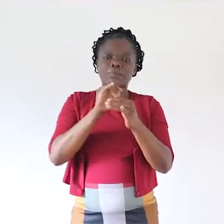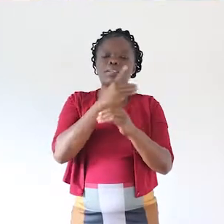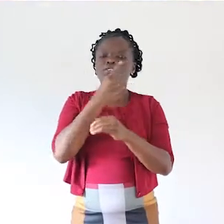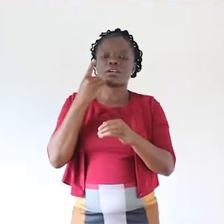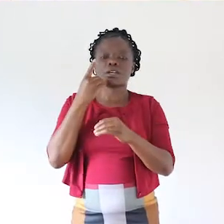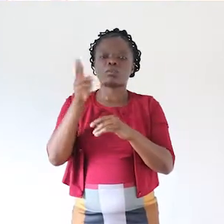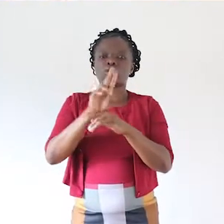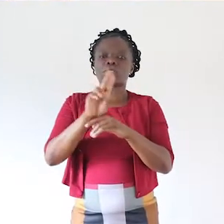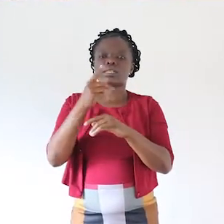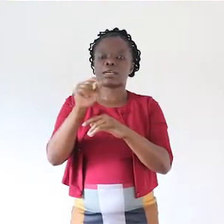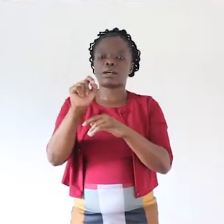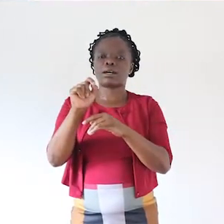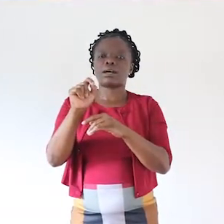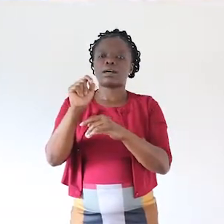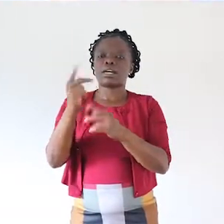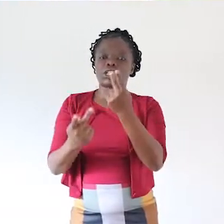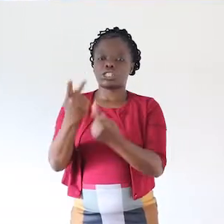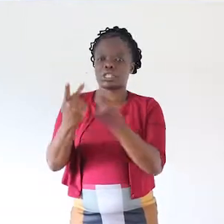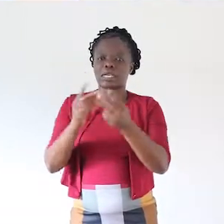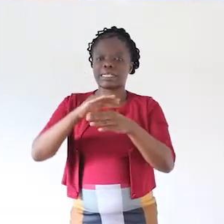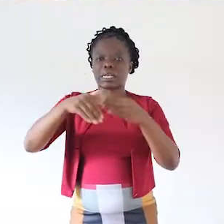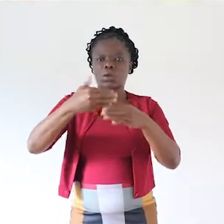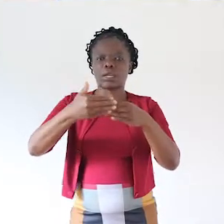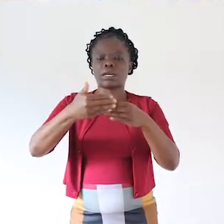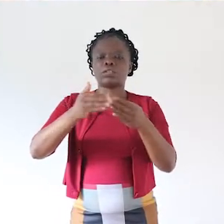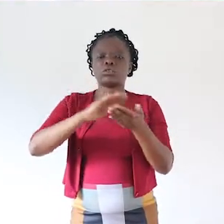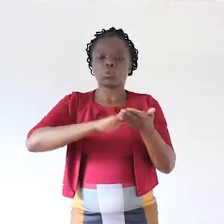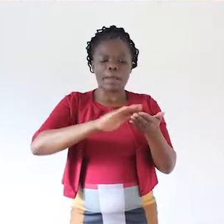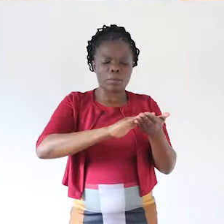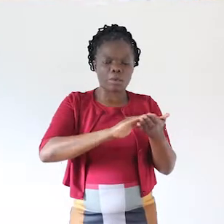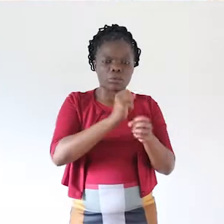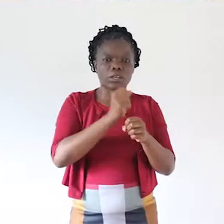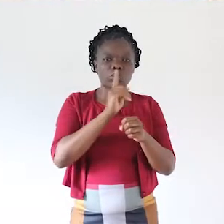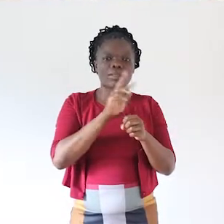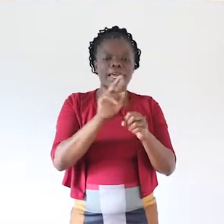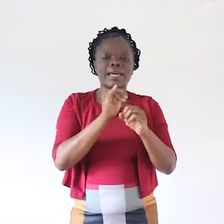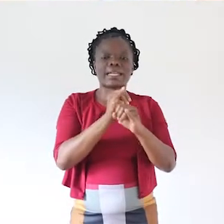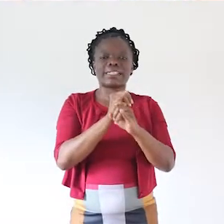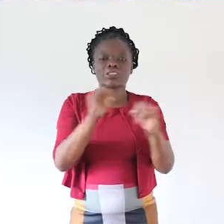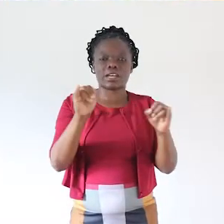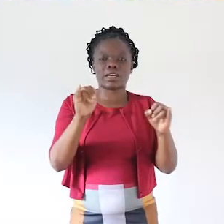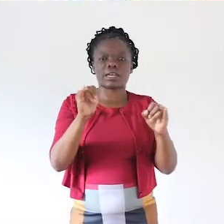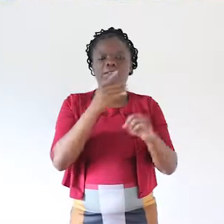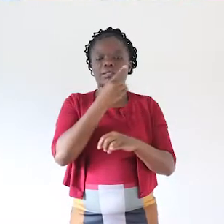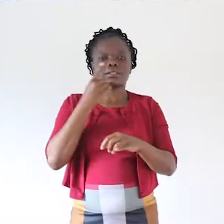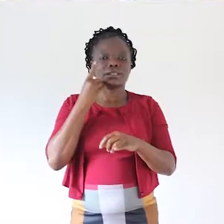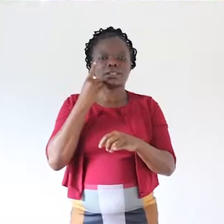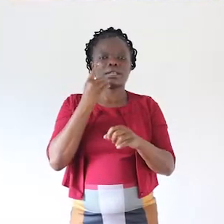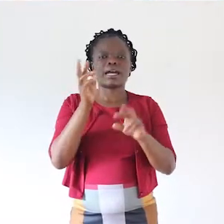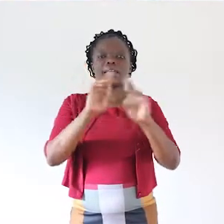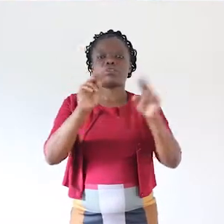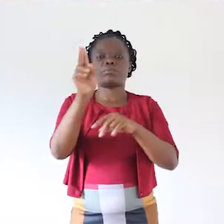this kitchen towel to wipe the items to ensure they are dry and ready to use. Is that